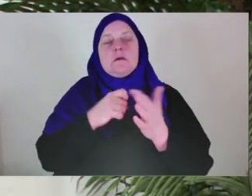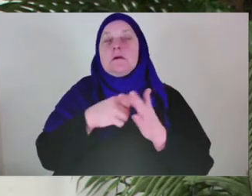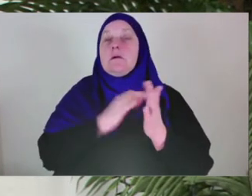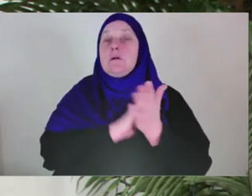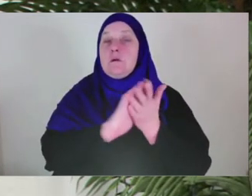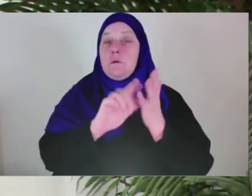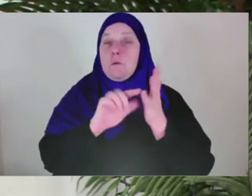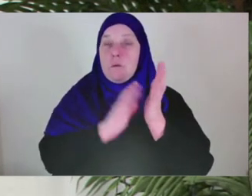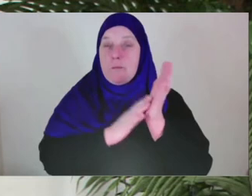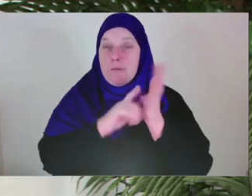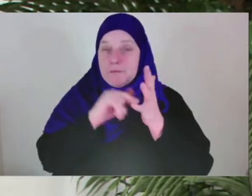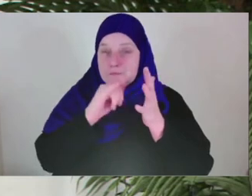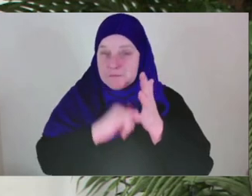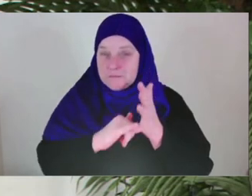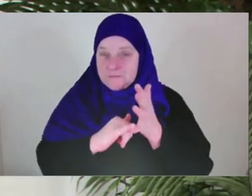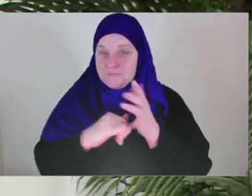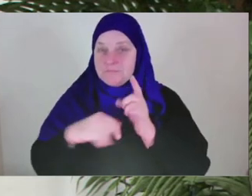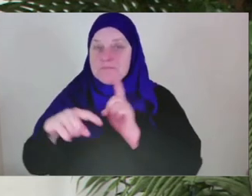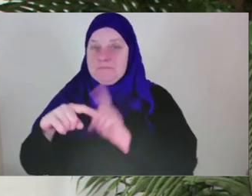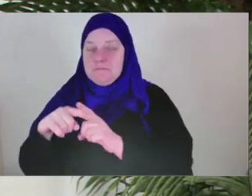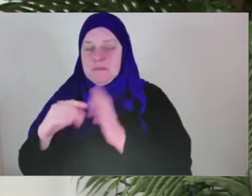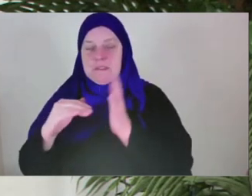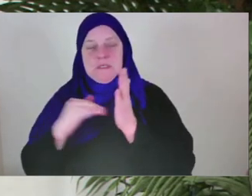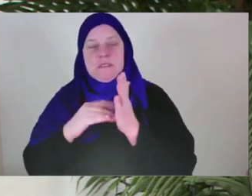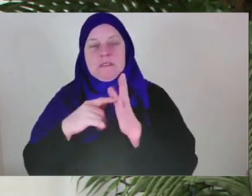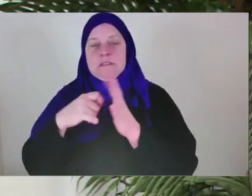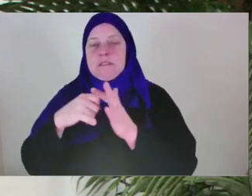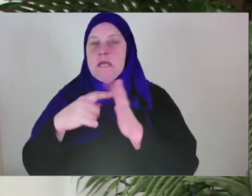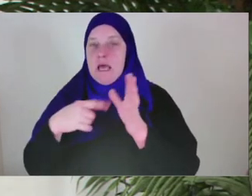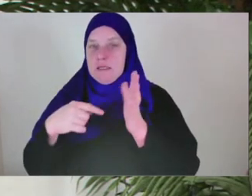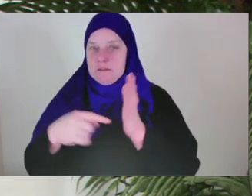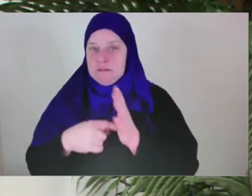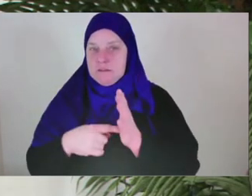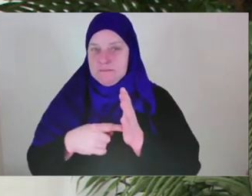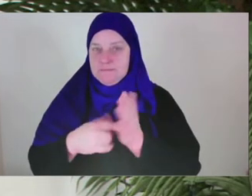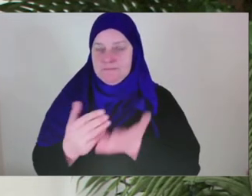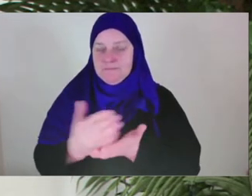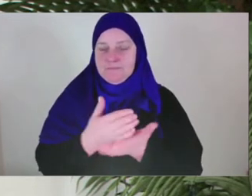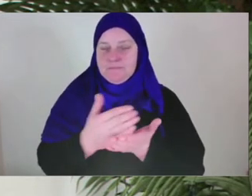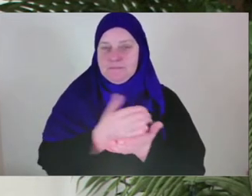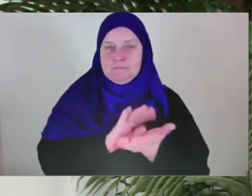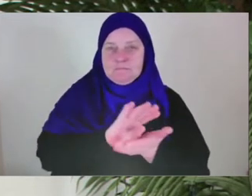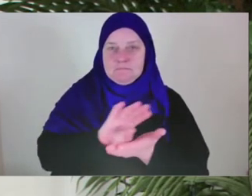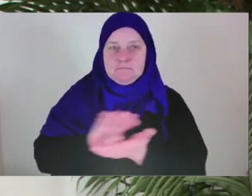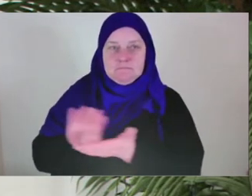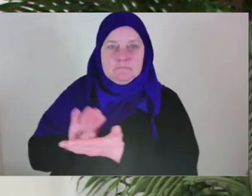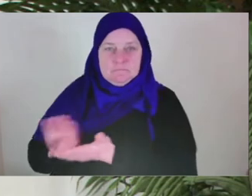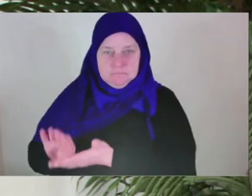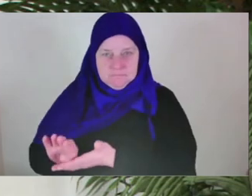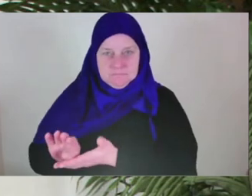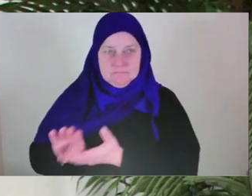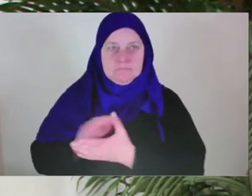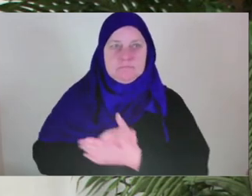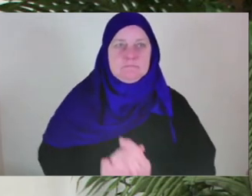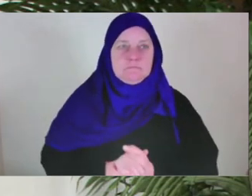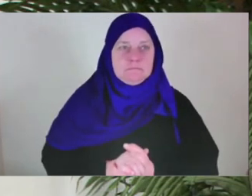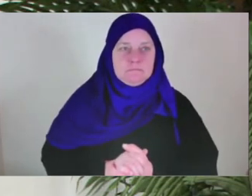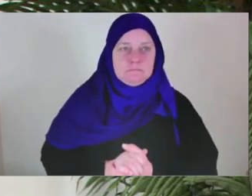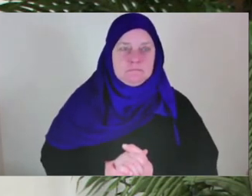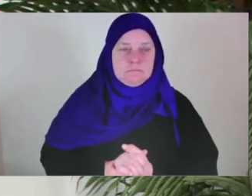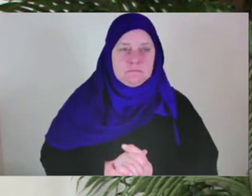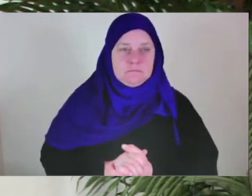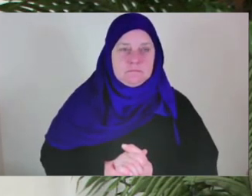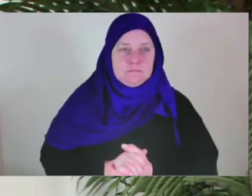of all of that very, very shortly. If you would, with your best and warmest salawat, please welcome Brother Ali Mahi for recitation of the Holy Quran, followed